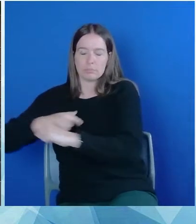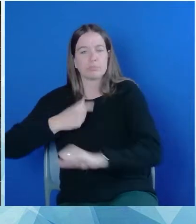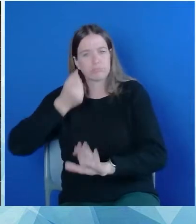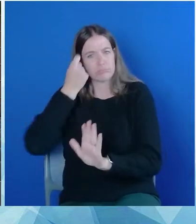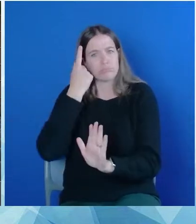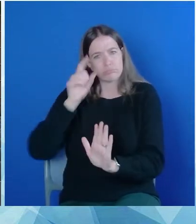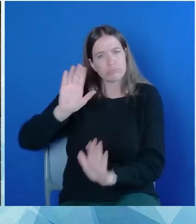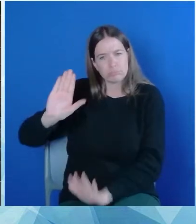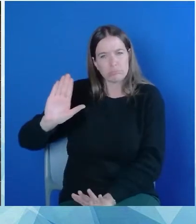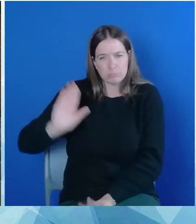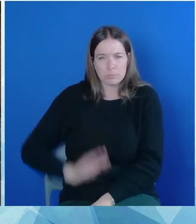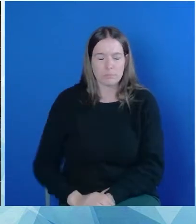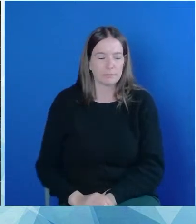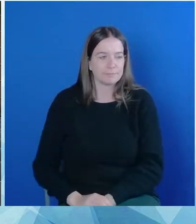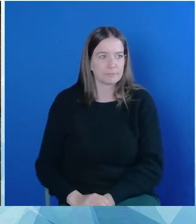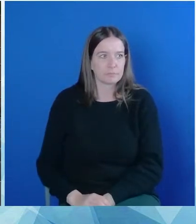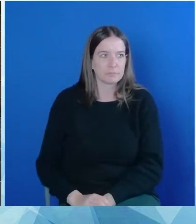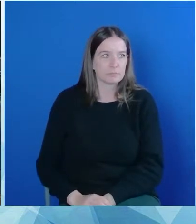So Maria